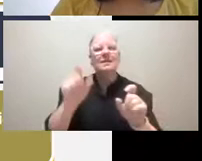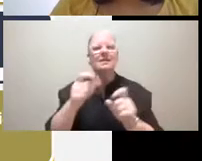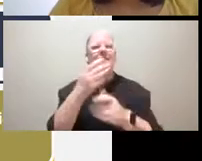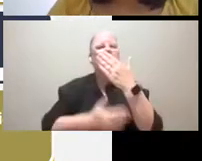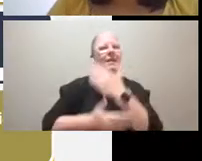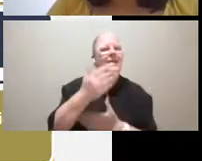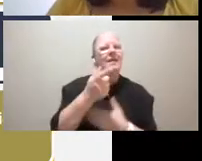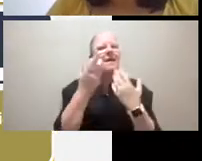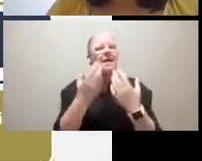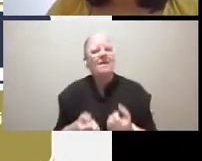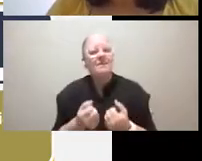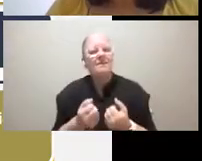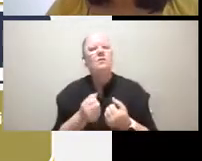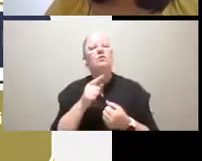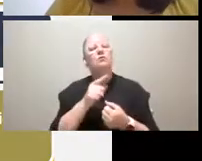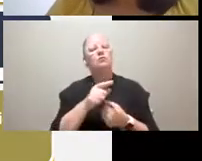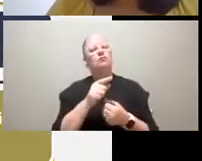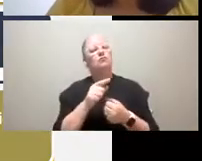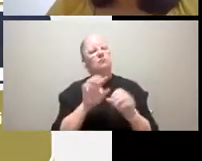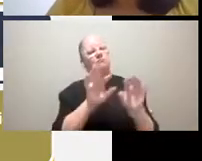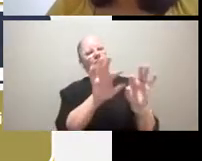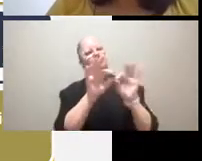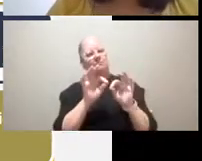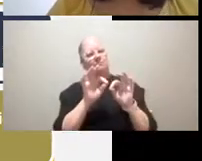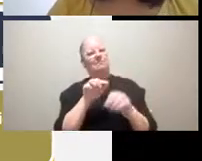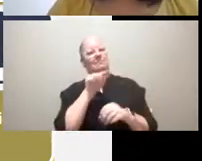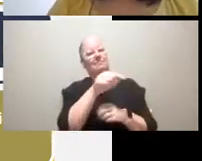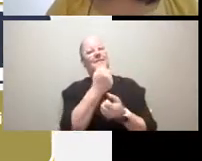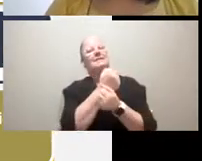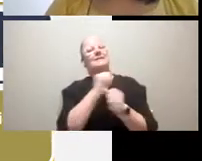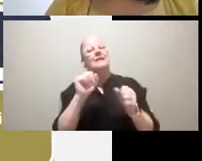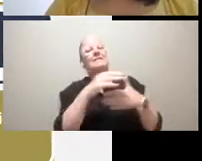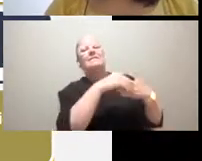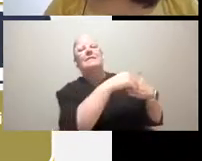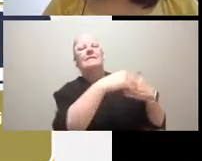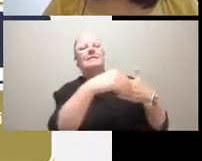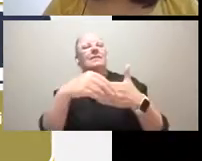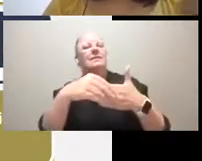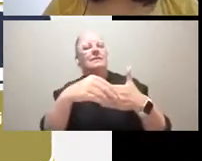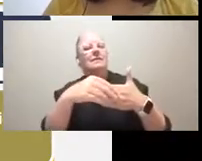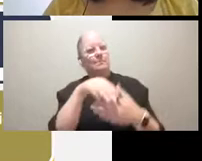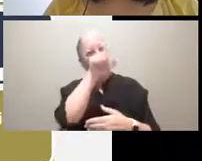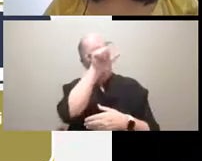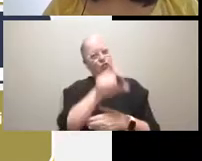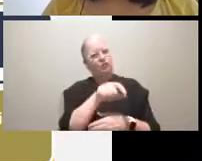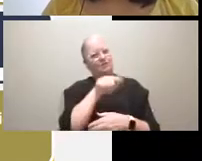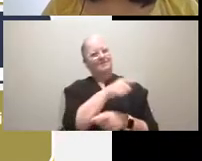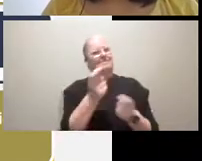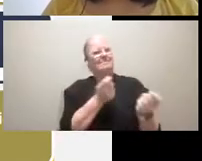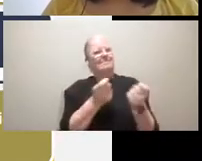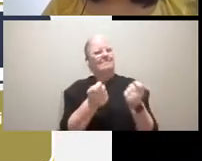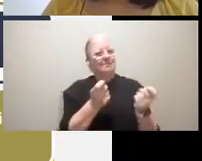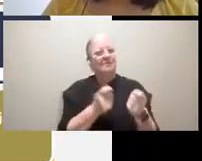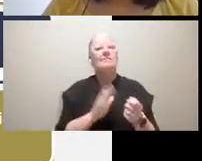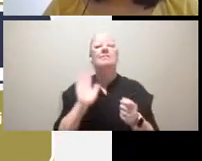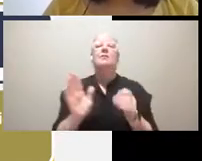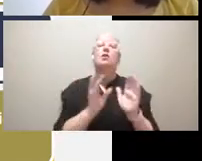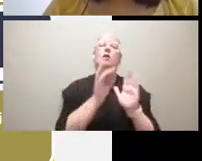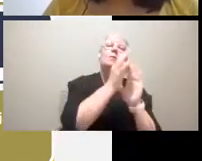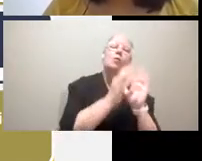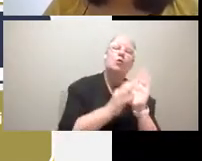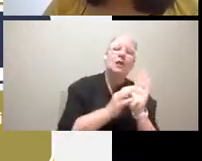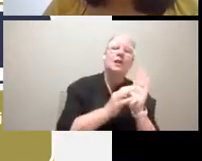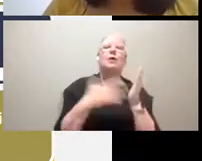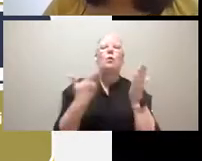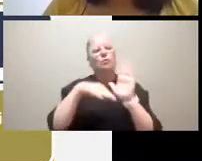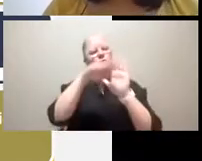when you're selecting a safeguarding lead. Another challenge is that most of the times the policies and reporting processes are just in one or